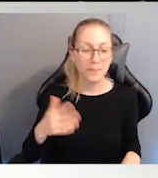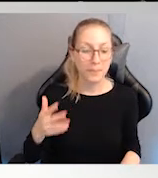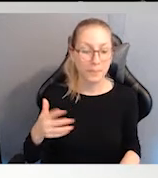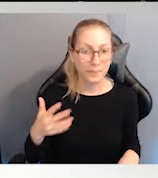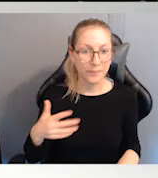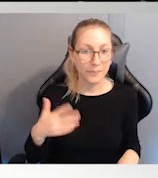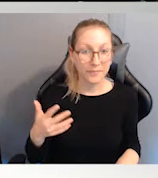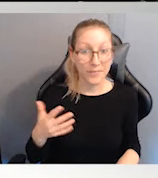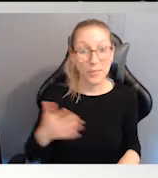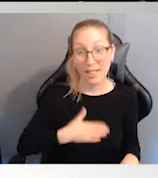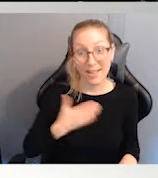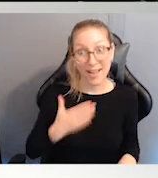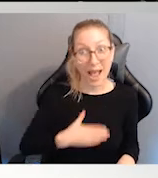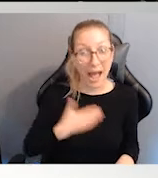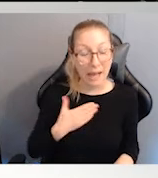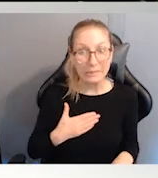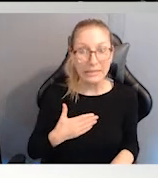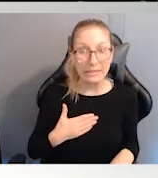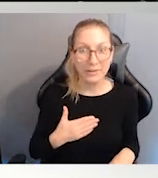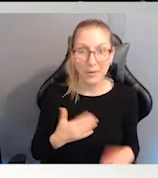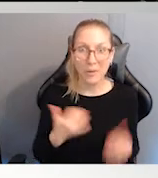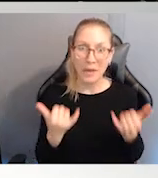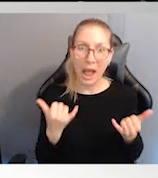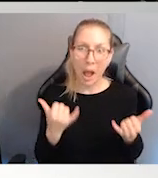well, I'm glad I'm not shaking. That's good.